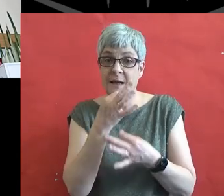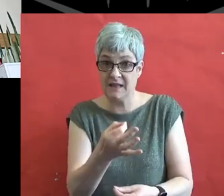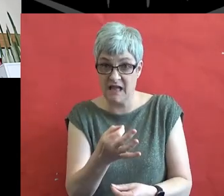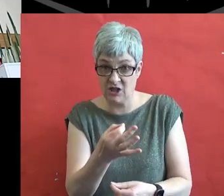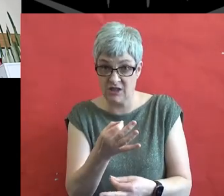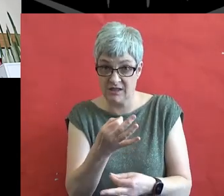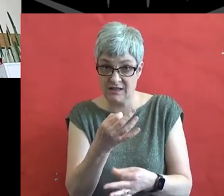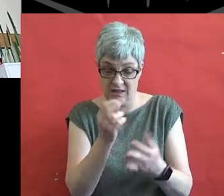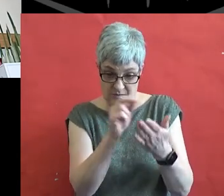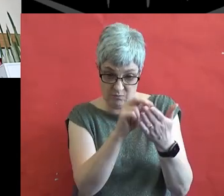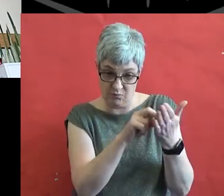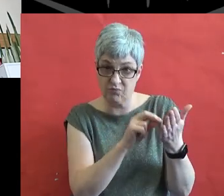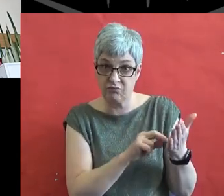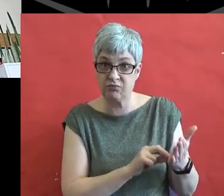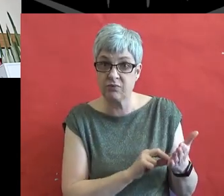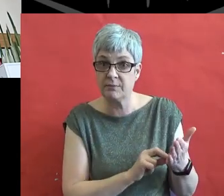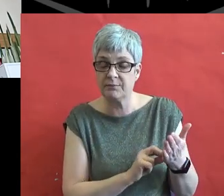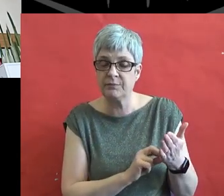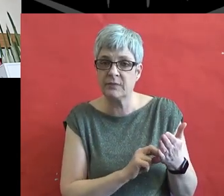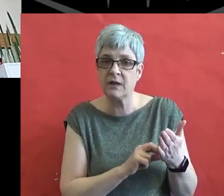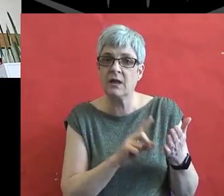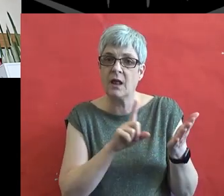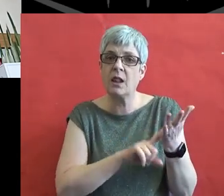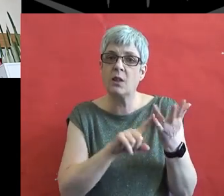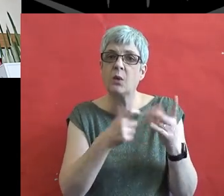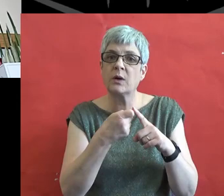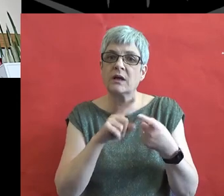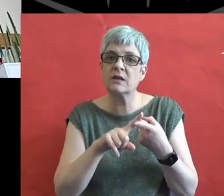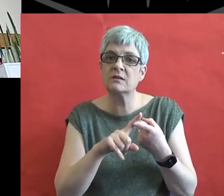are recorded in Luke chapter 4.